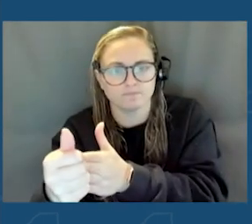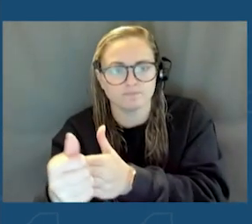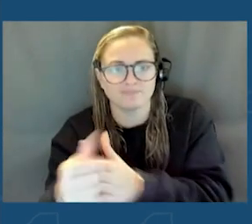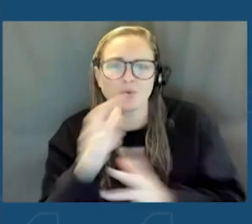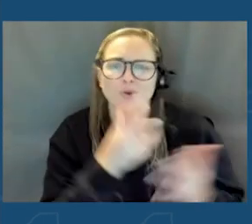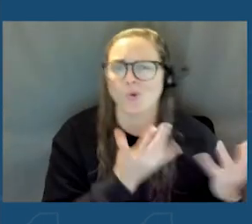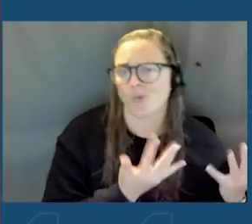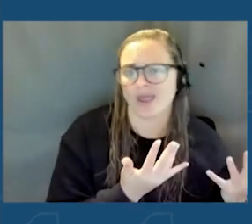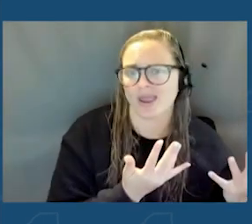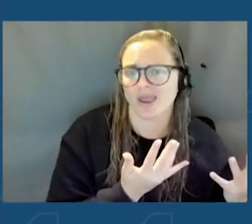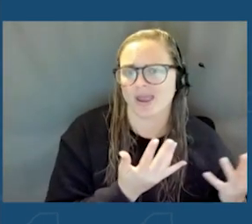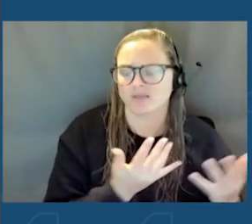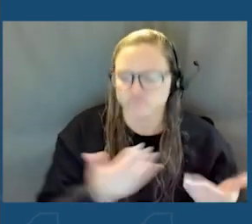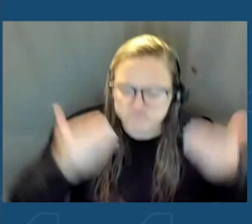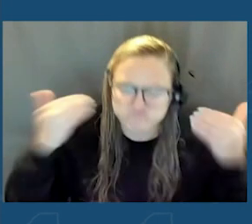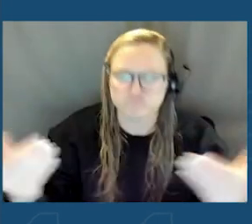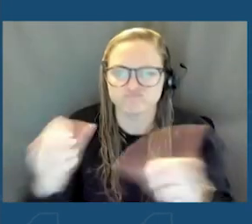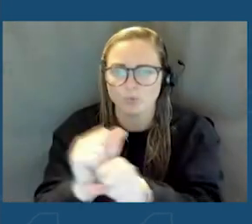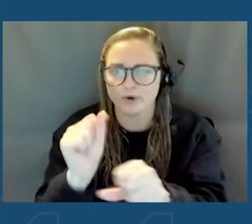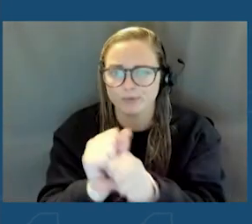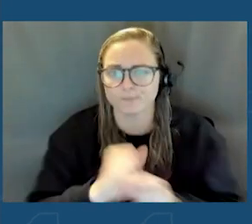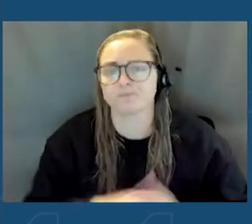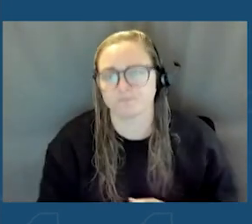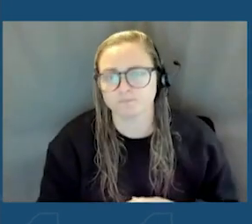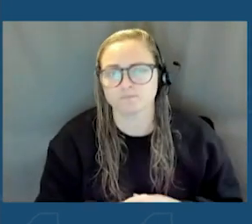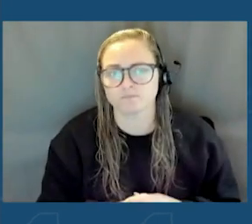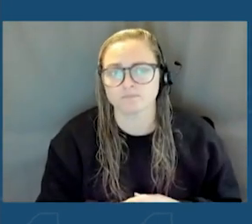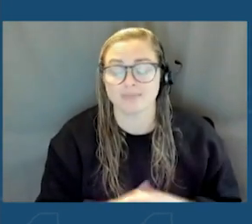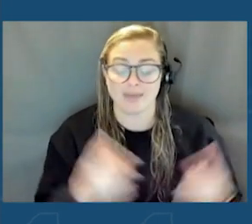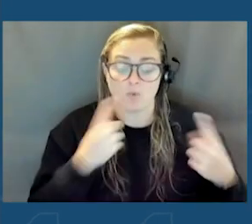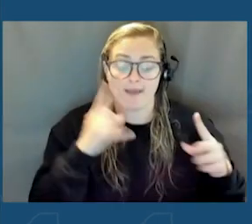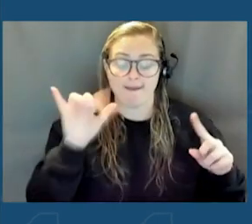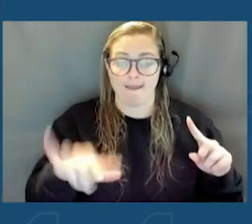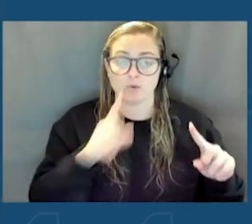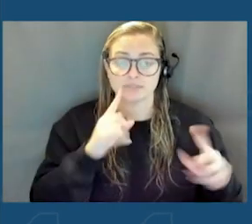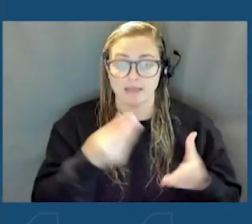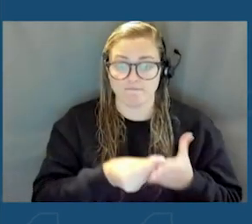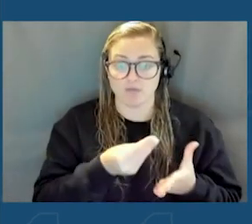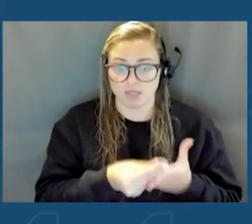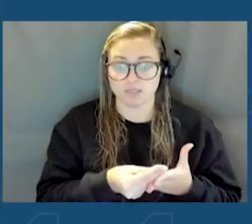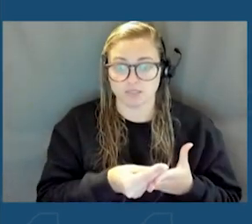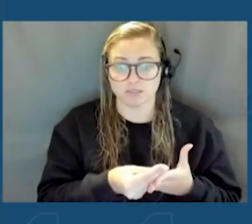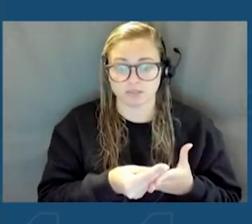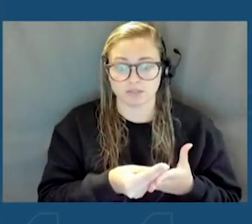wait, we get to work. And when I announced that funding,